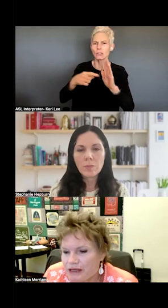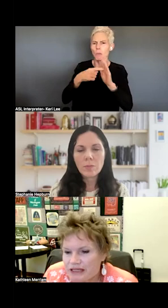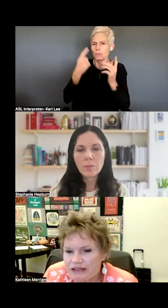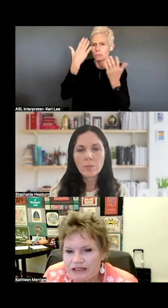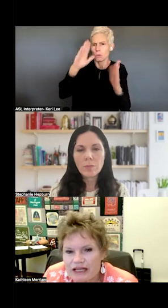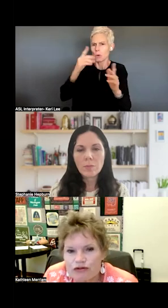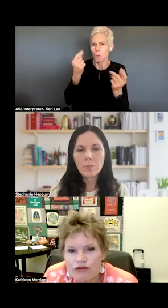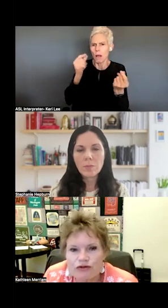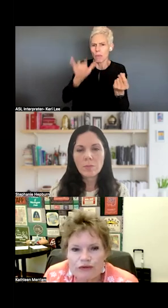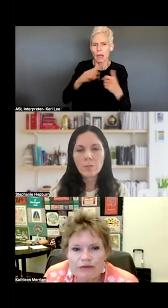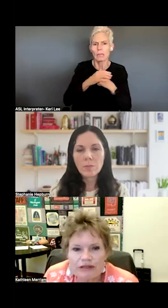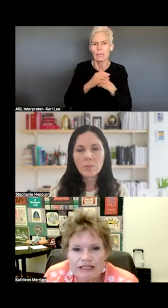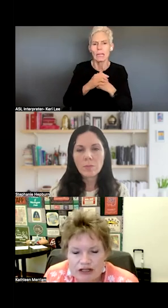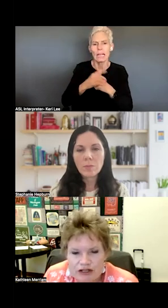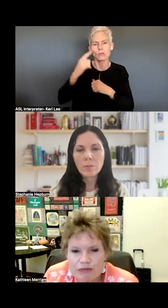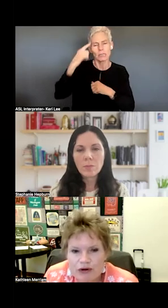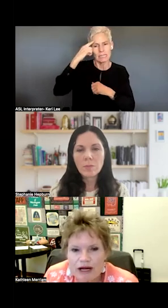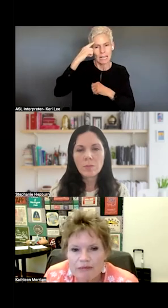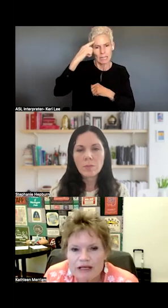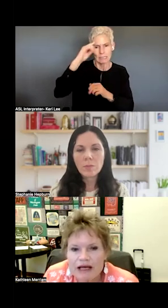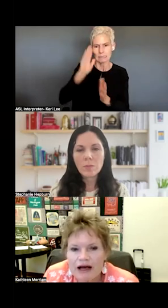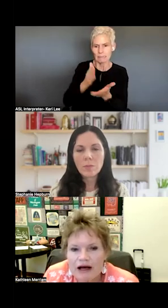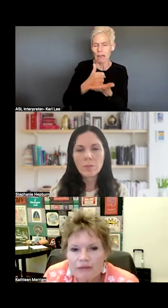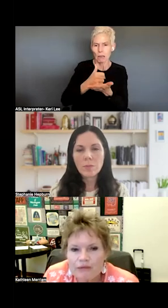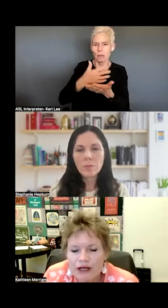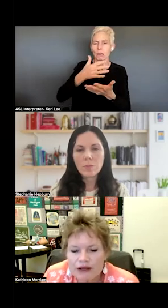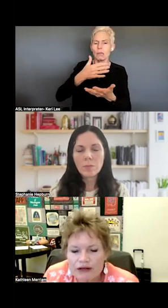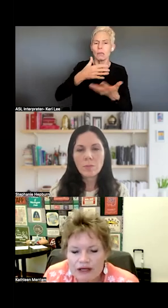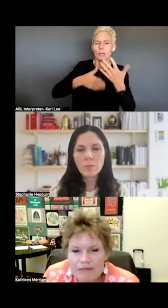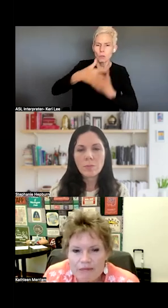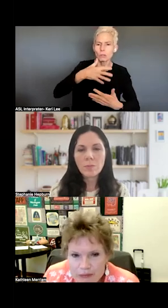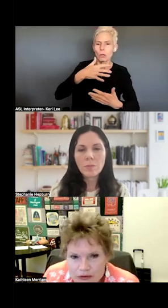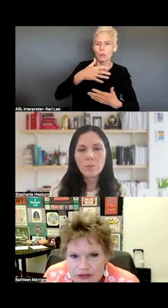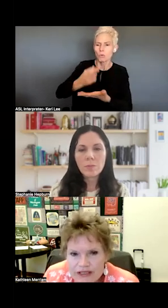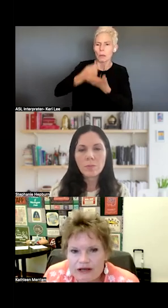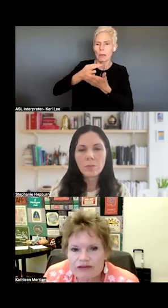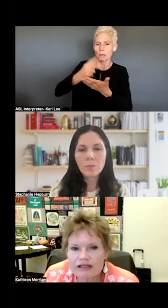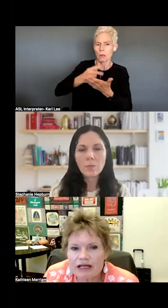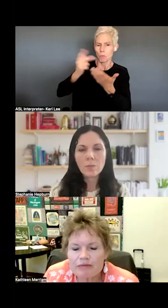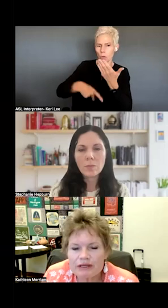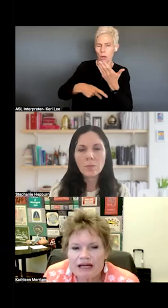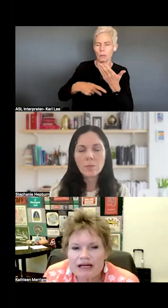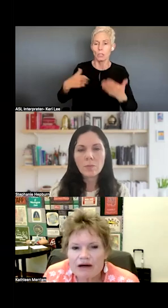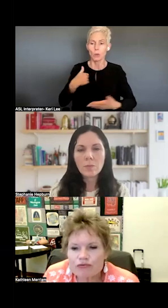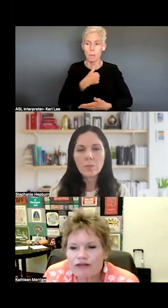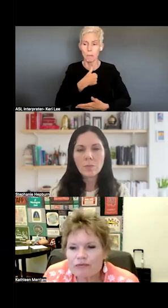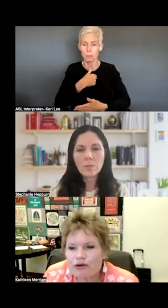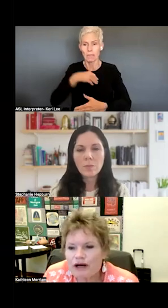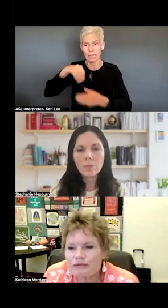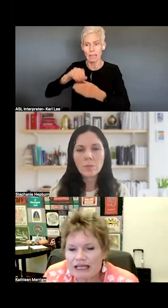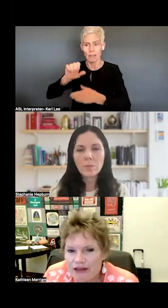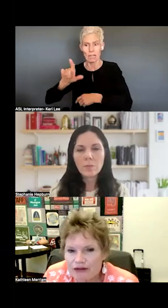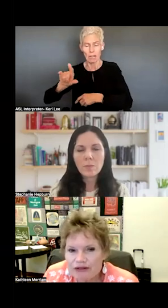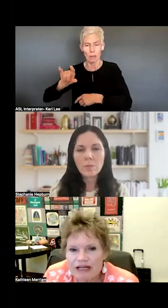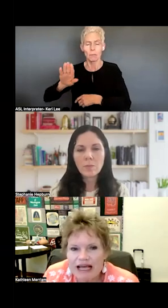it's basically a psychosocial rehabilitation program where members of the club run the